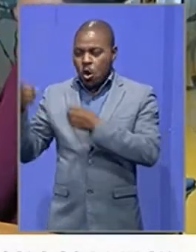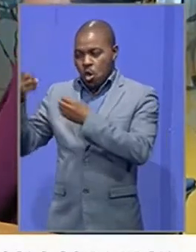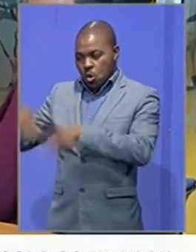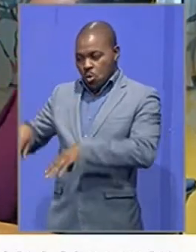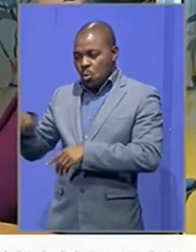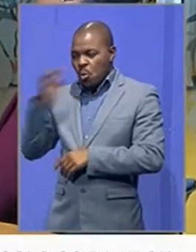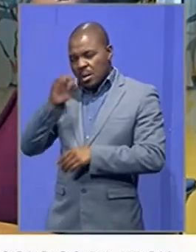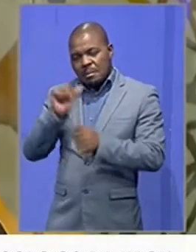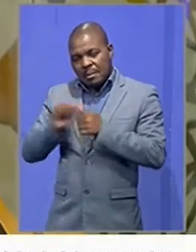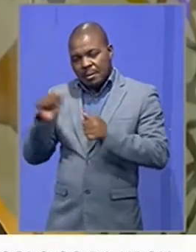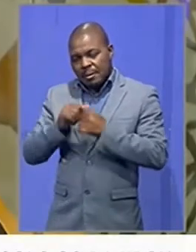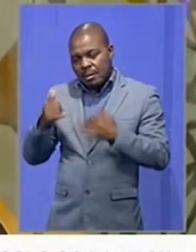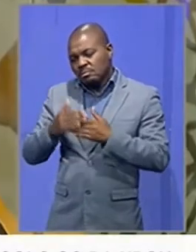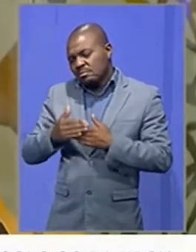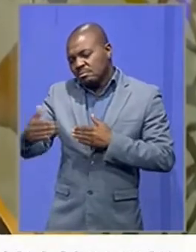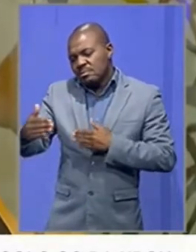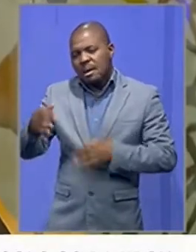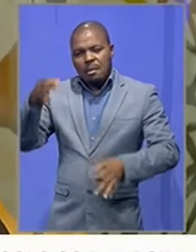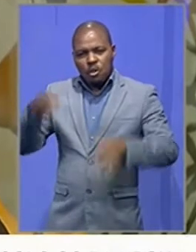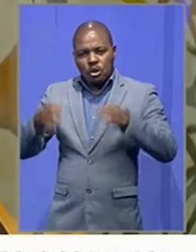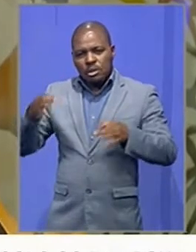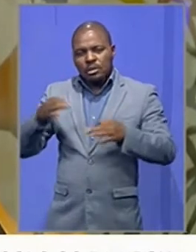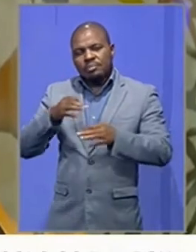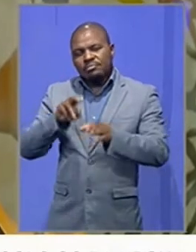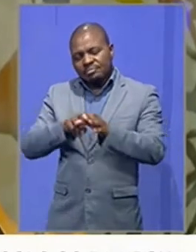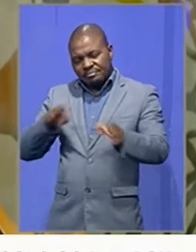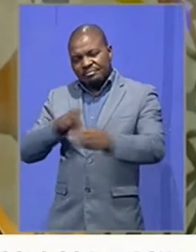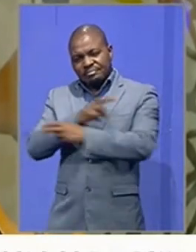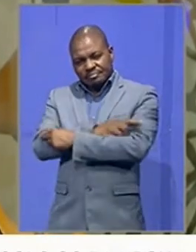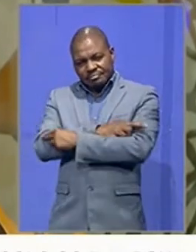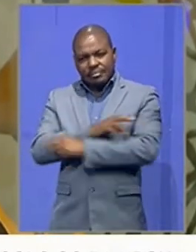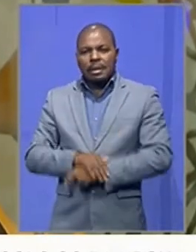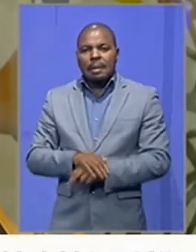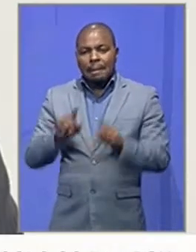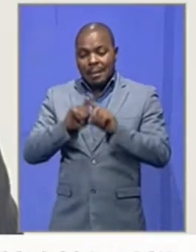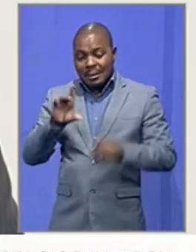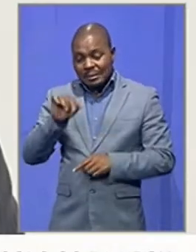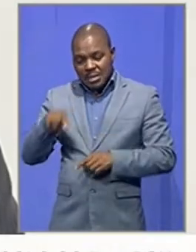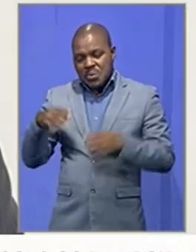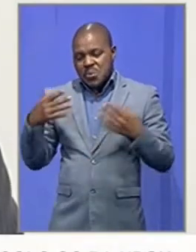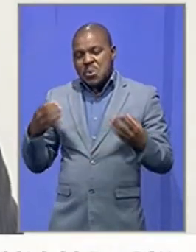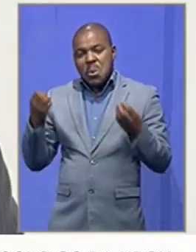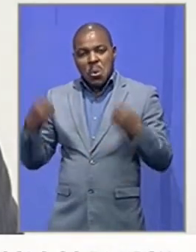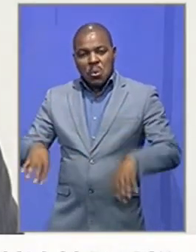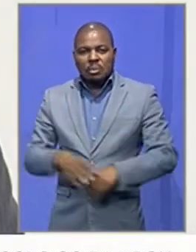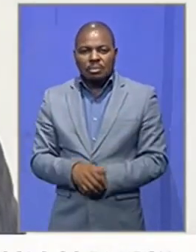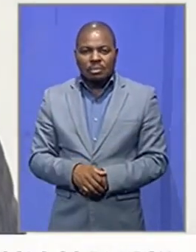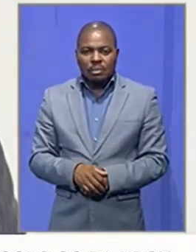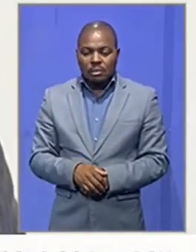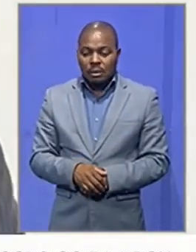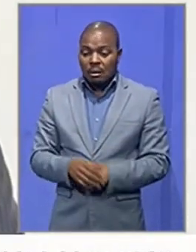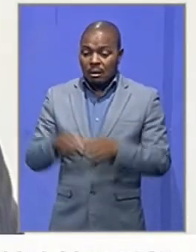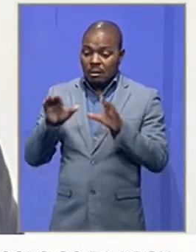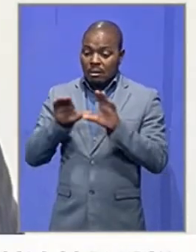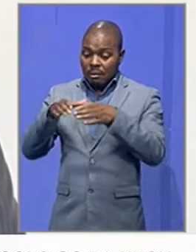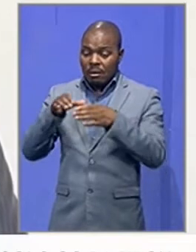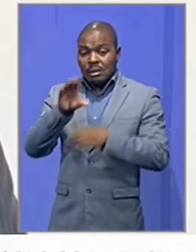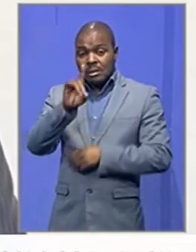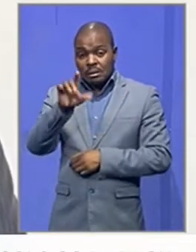dipolotiki nakwana mme se se kailwe e le tatlhegelo e kgolo go Democratic Alliance. It's a blow for the DA to